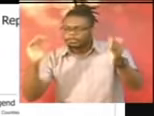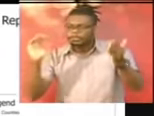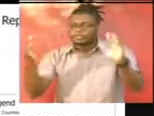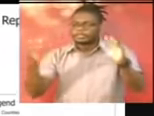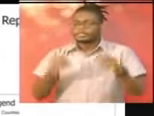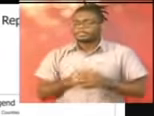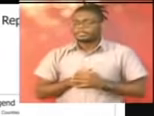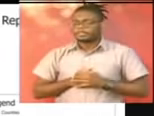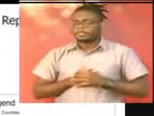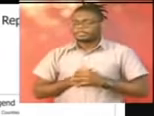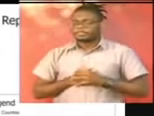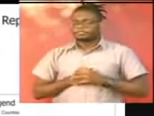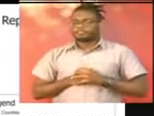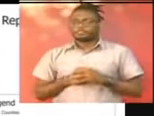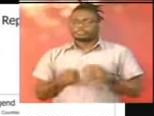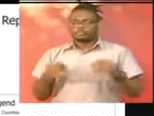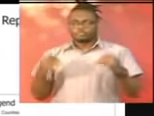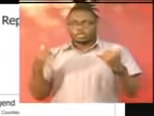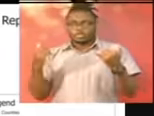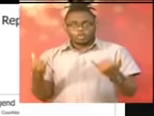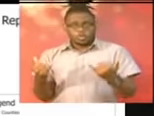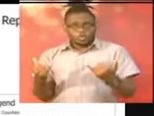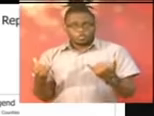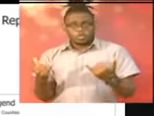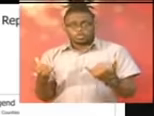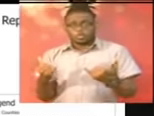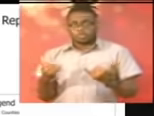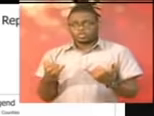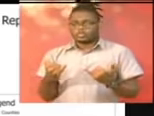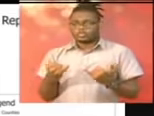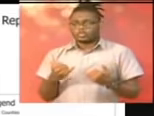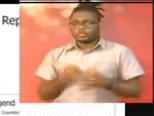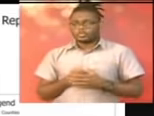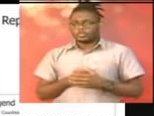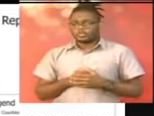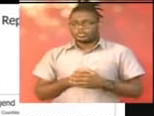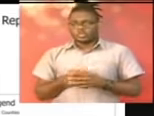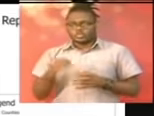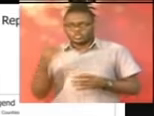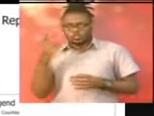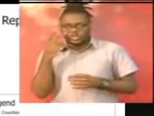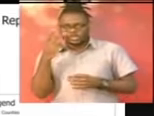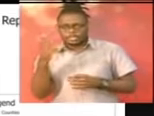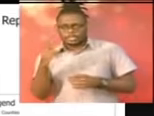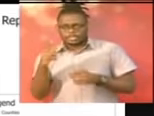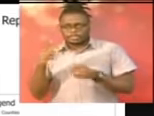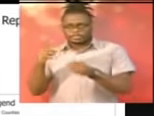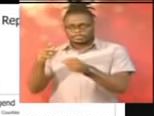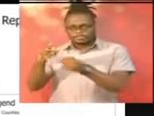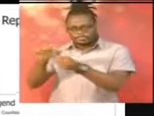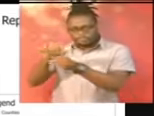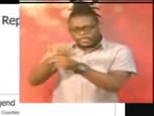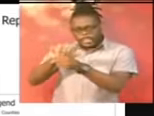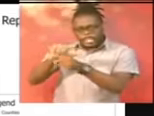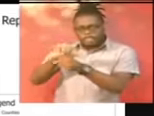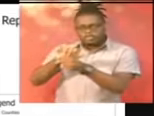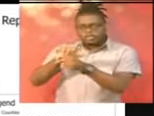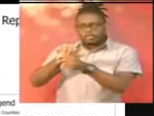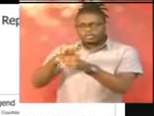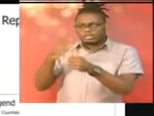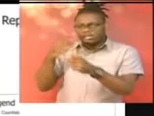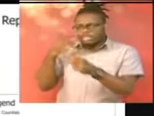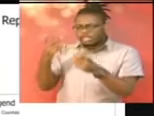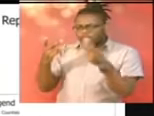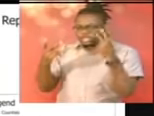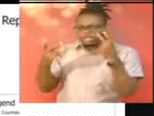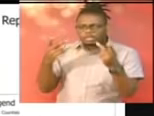closer look at some of the counties shortly. But generally, most of the areas are showing that downward trend, thankfully, at this point in time. So we